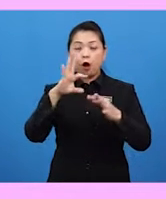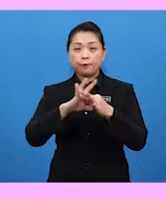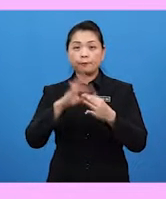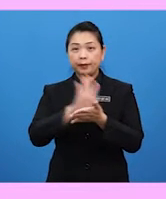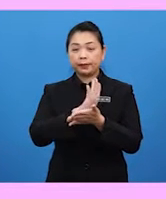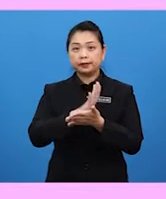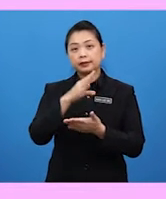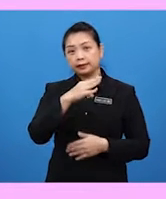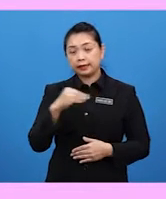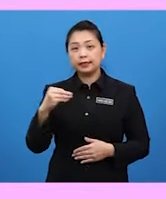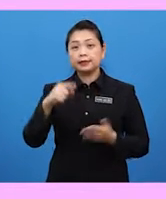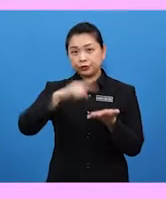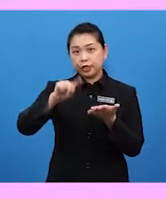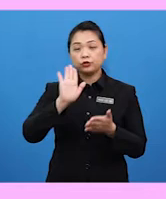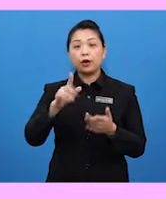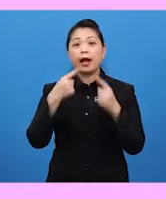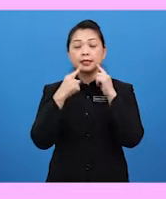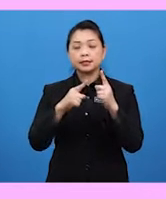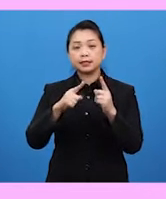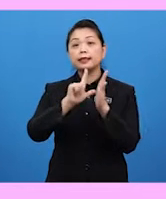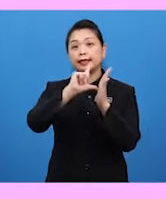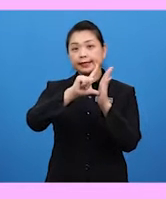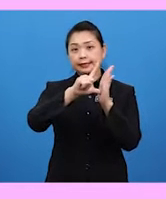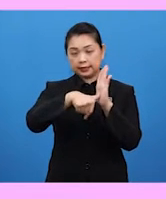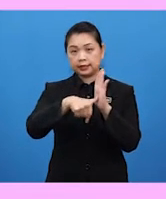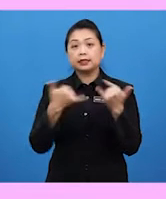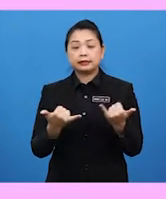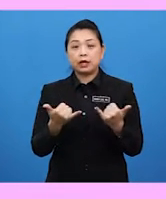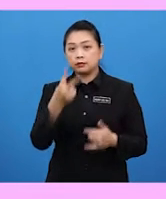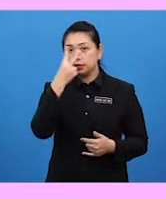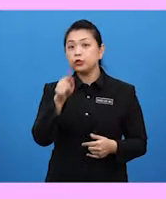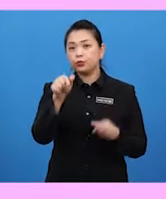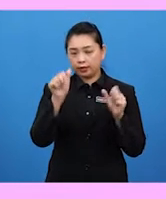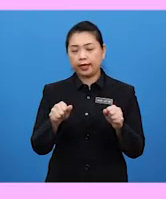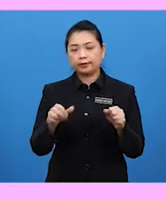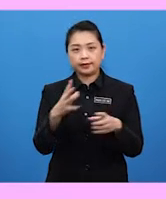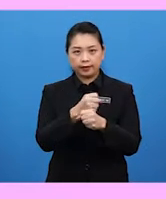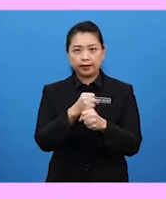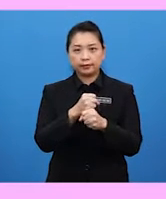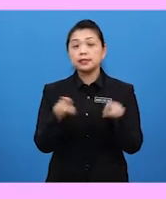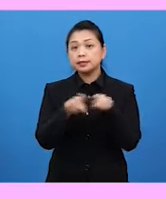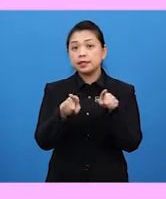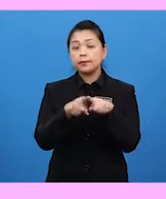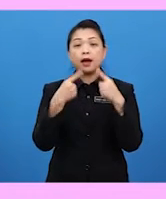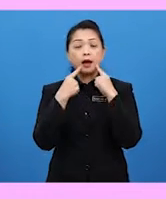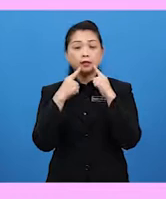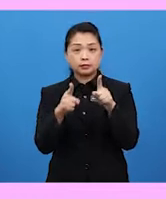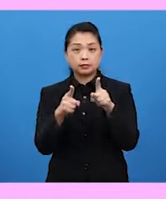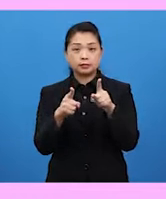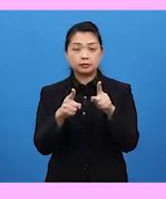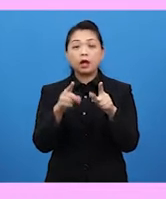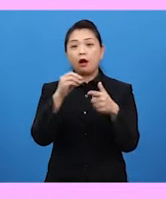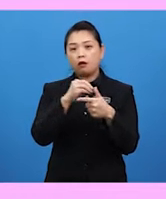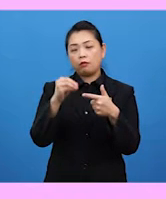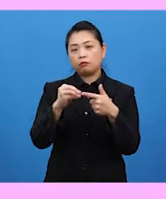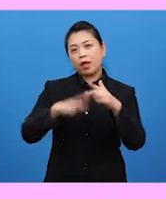your answers later. Now, let's see if you managed to get the same answers